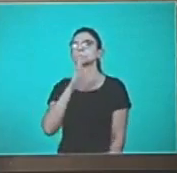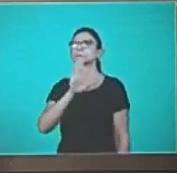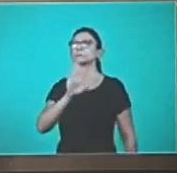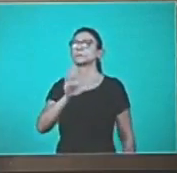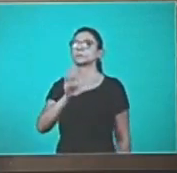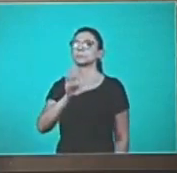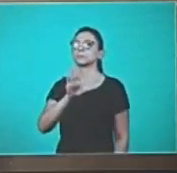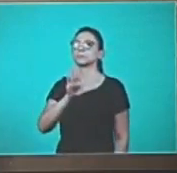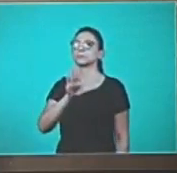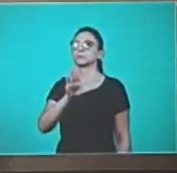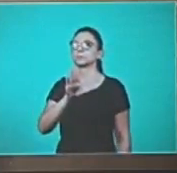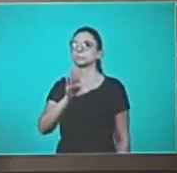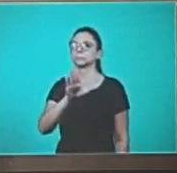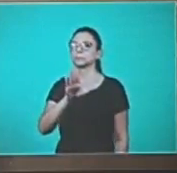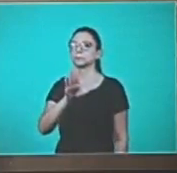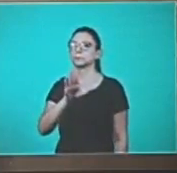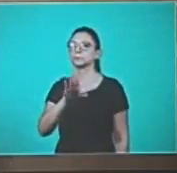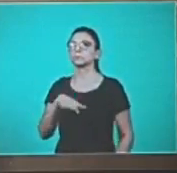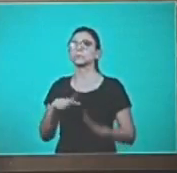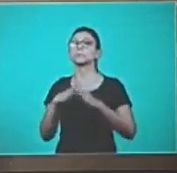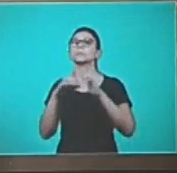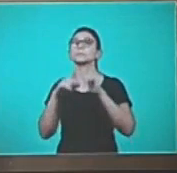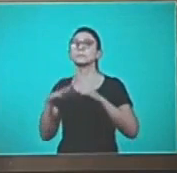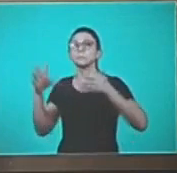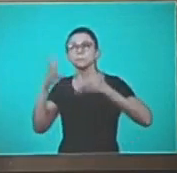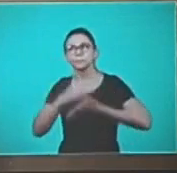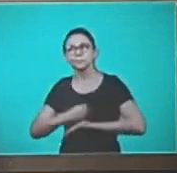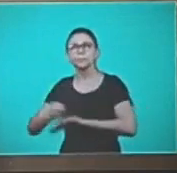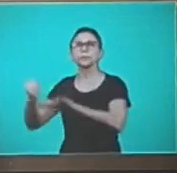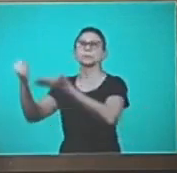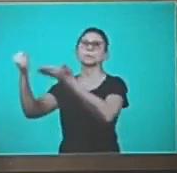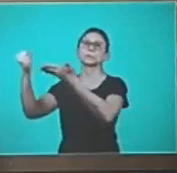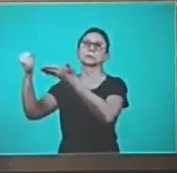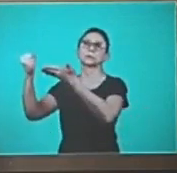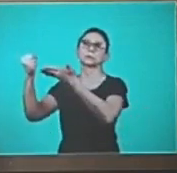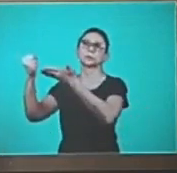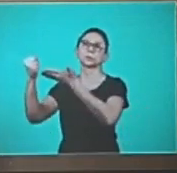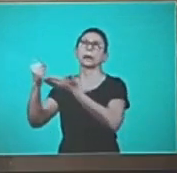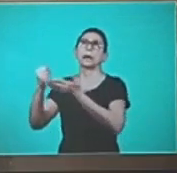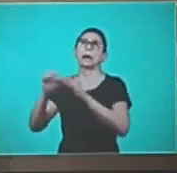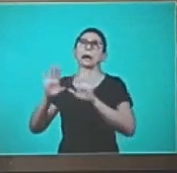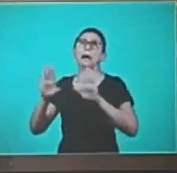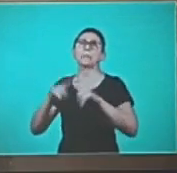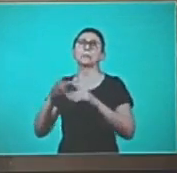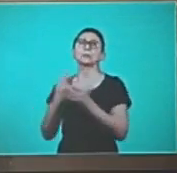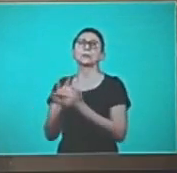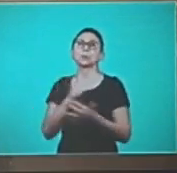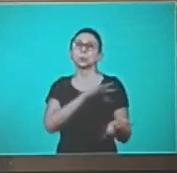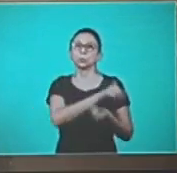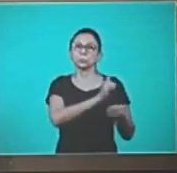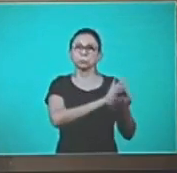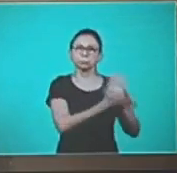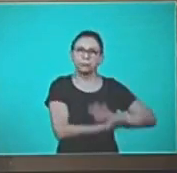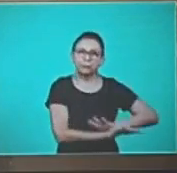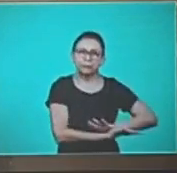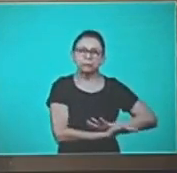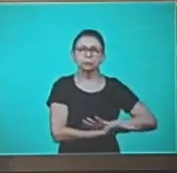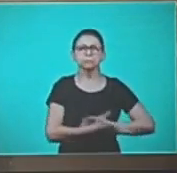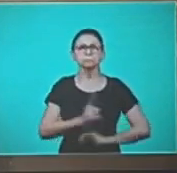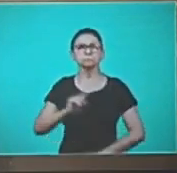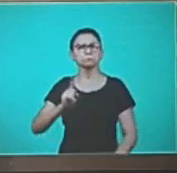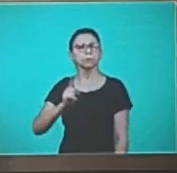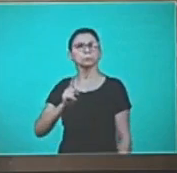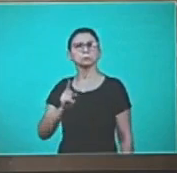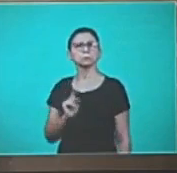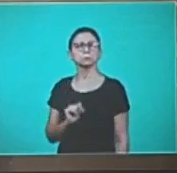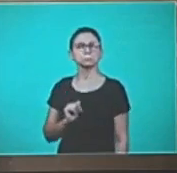promise that he made on his departure. Oh, the church will depart. The world is not going to end. The